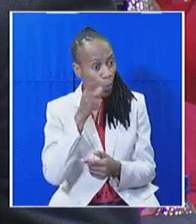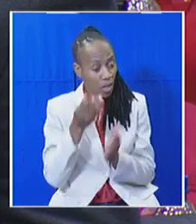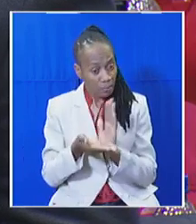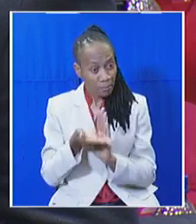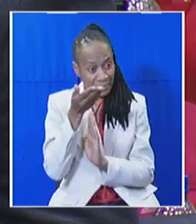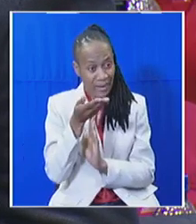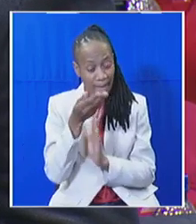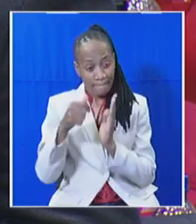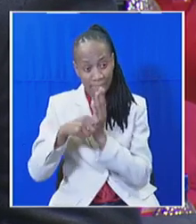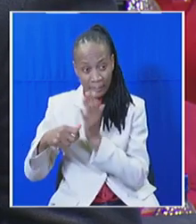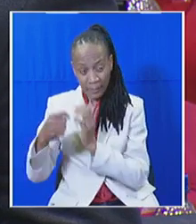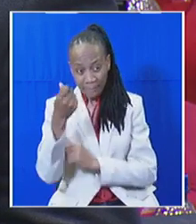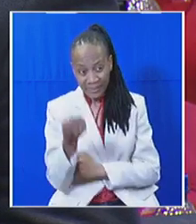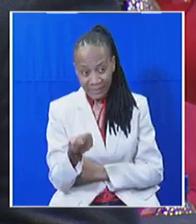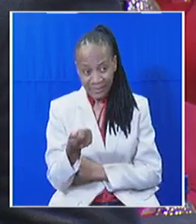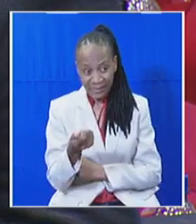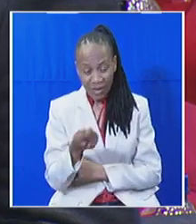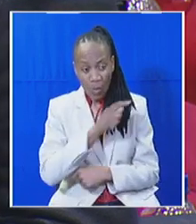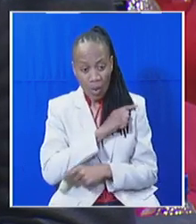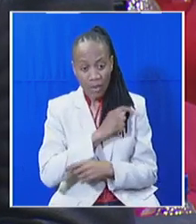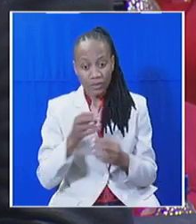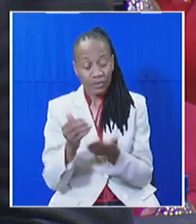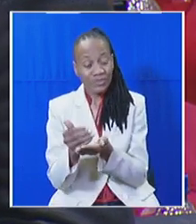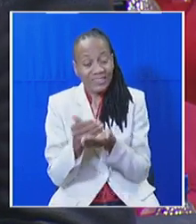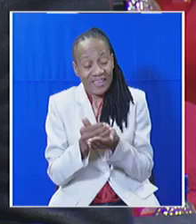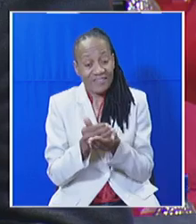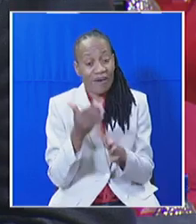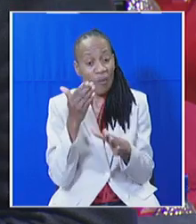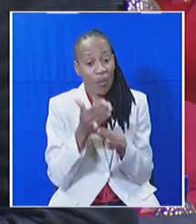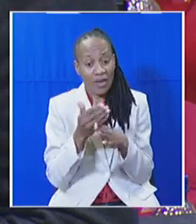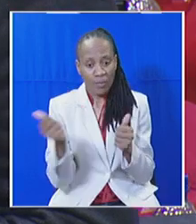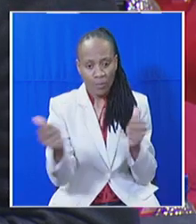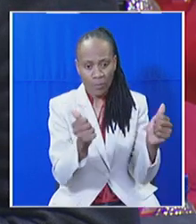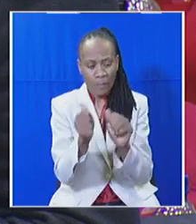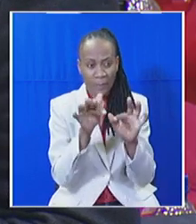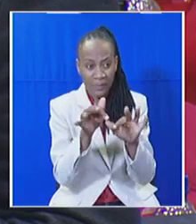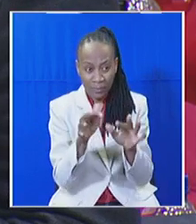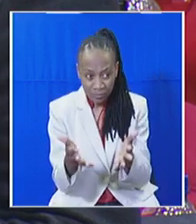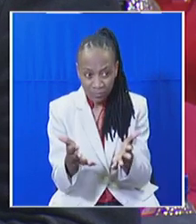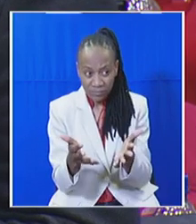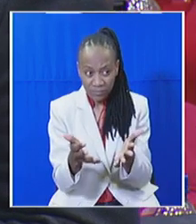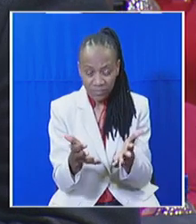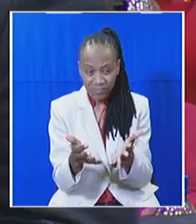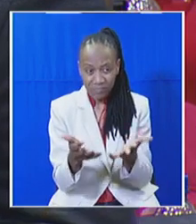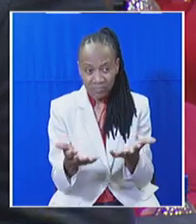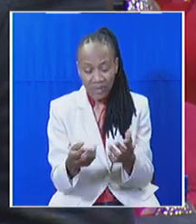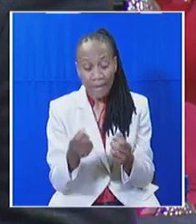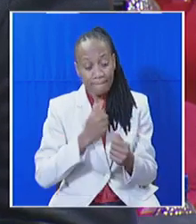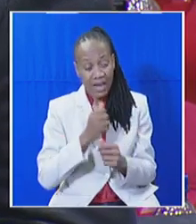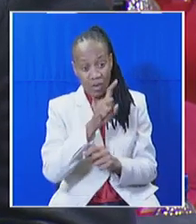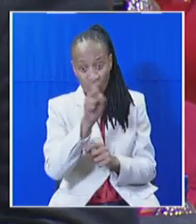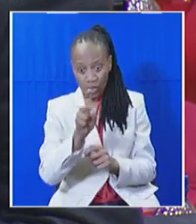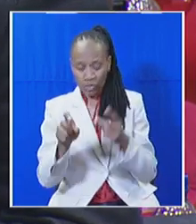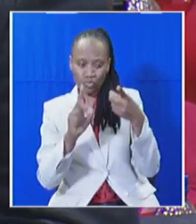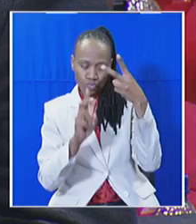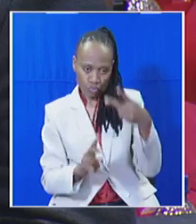to limit the steel which is coming from China in order to save the jobs which Metal Steel said are going to be saved? So the two questions are,